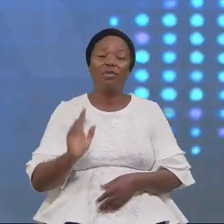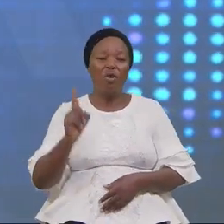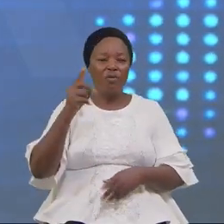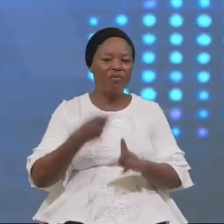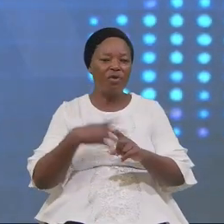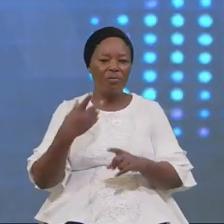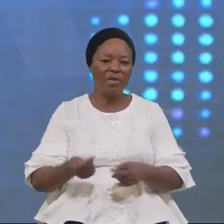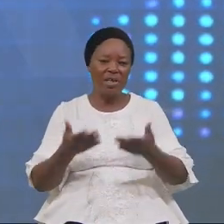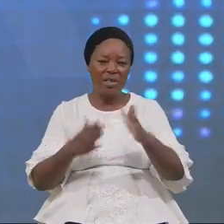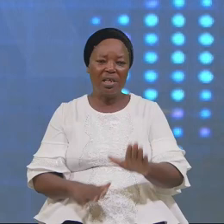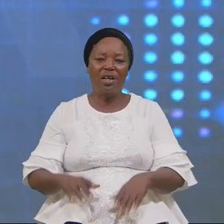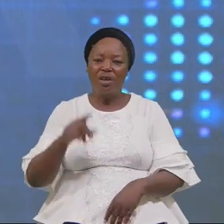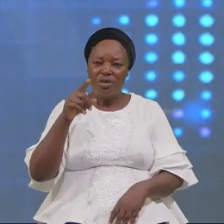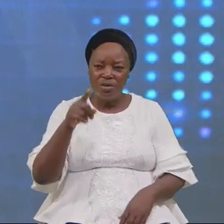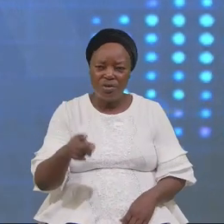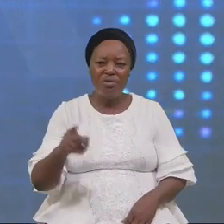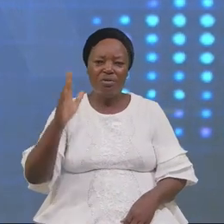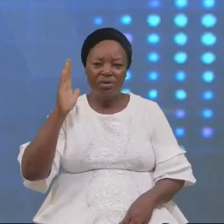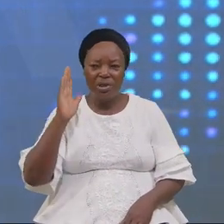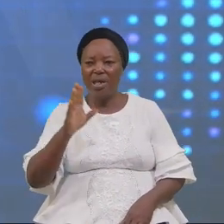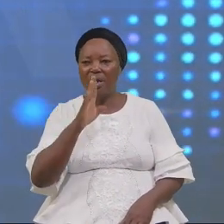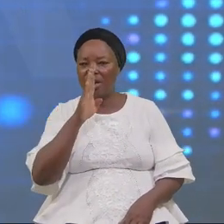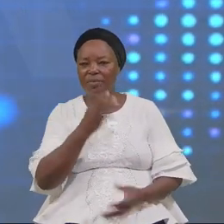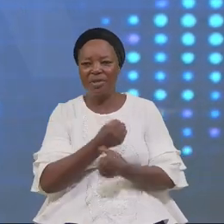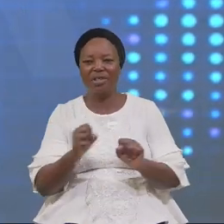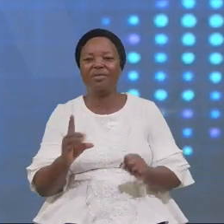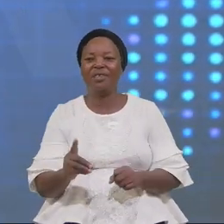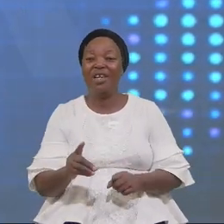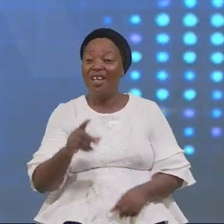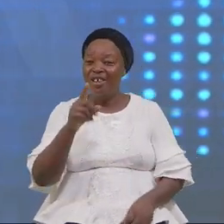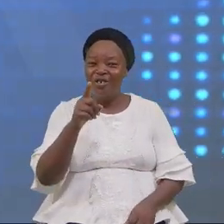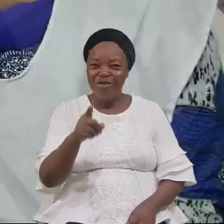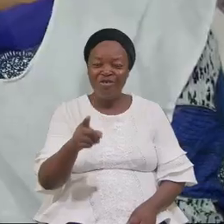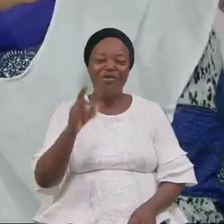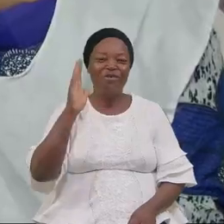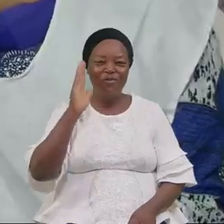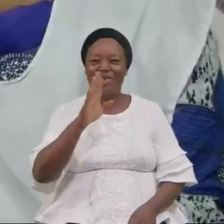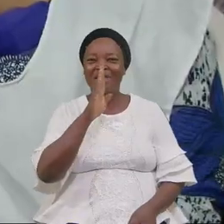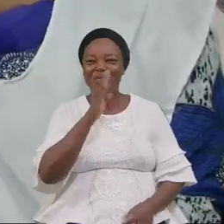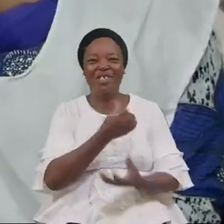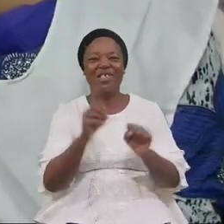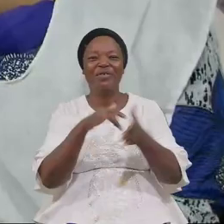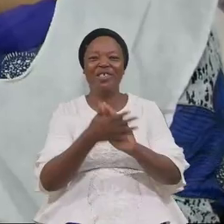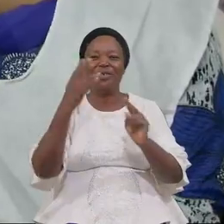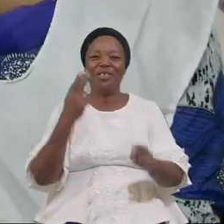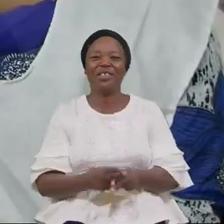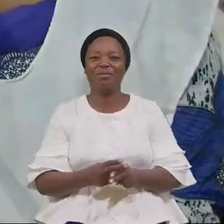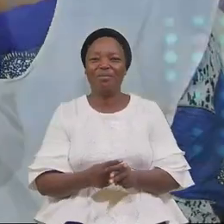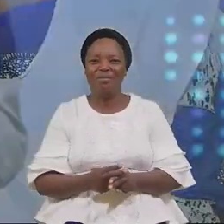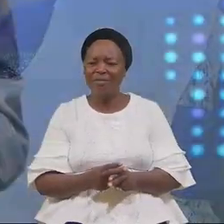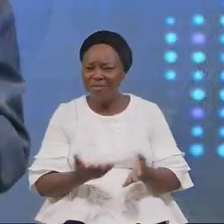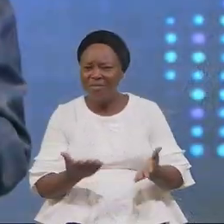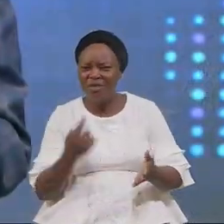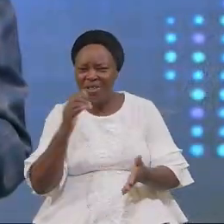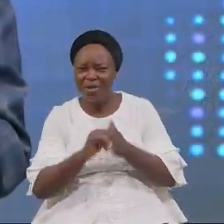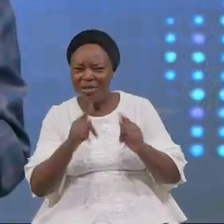thou shalt be saved." You will be saved. Amen. What's the person saying? Amen.